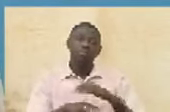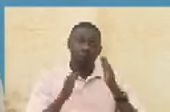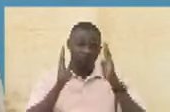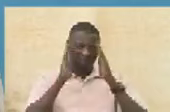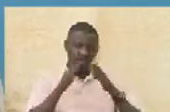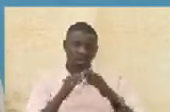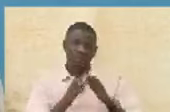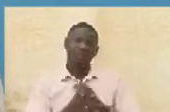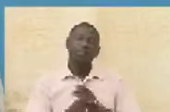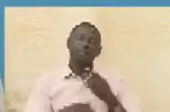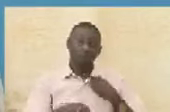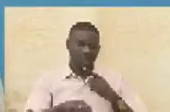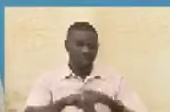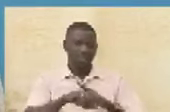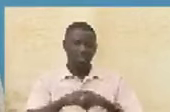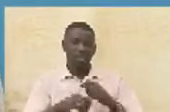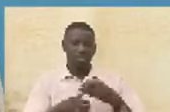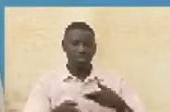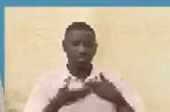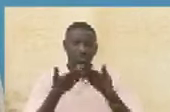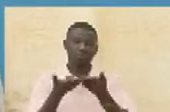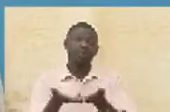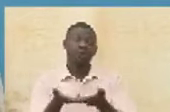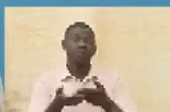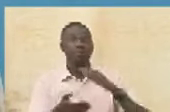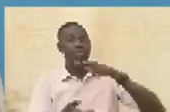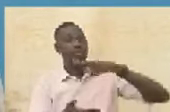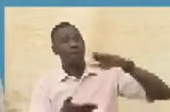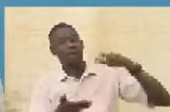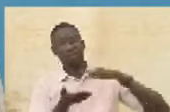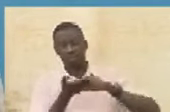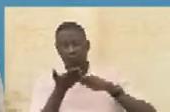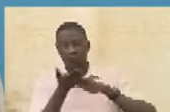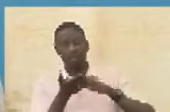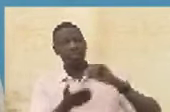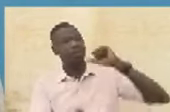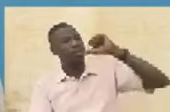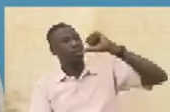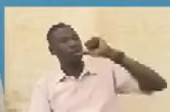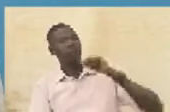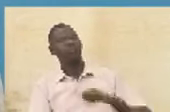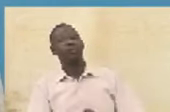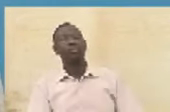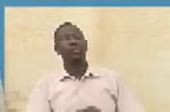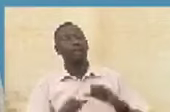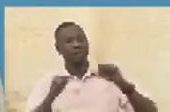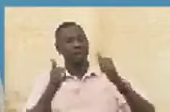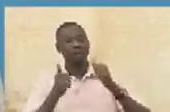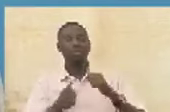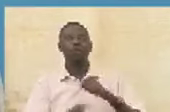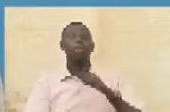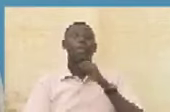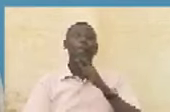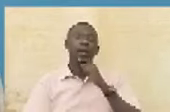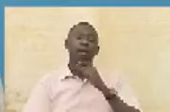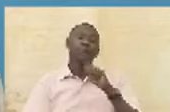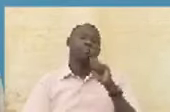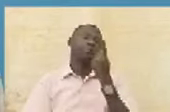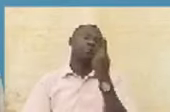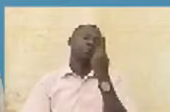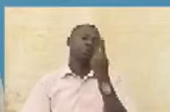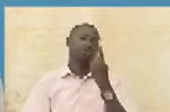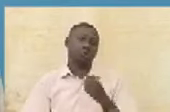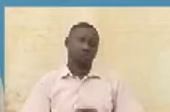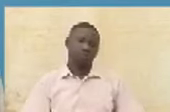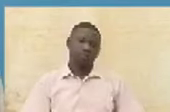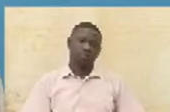that's the time people were given the medicine. Ya folo ke wallel it was started with the men ni pare